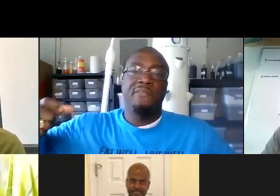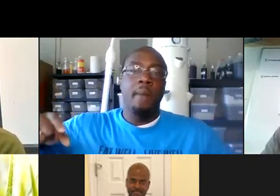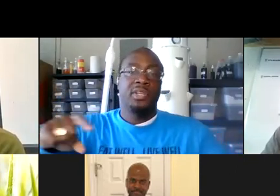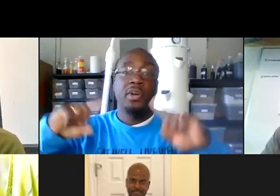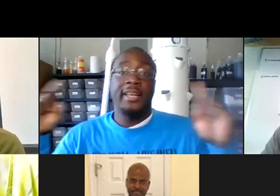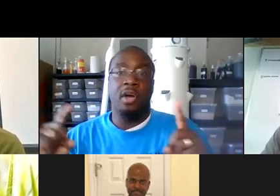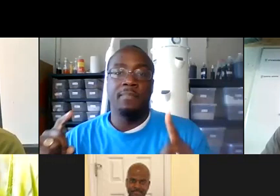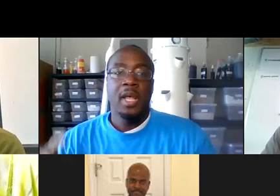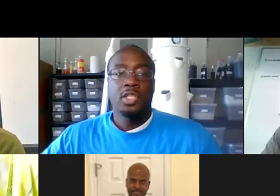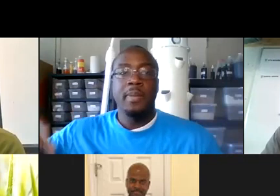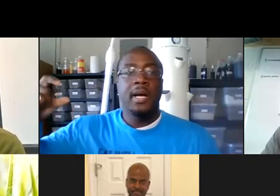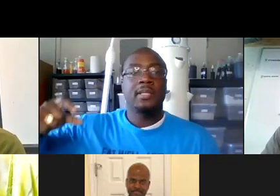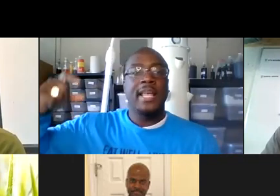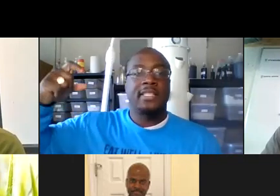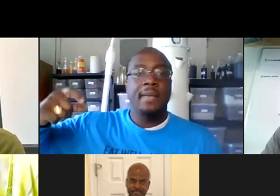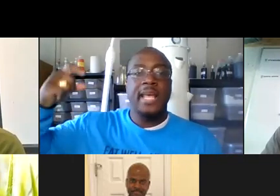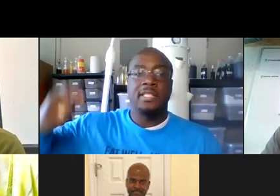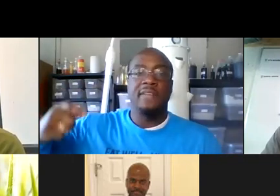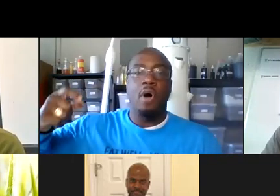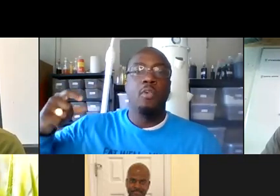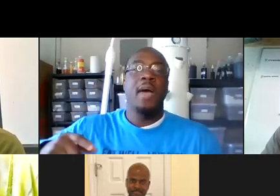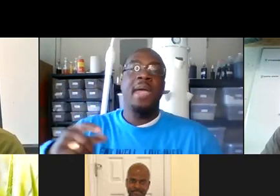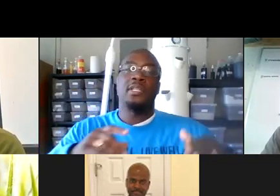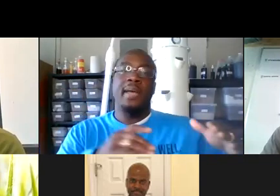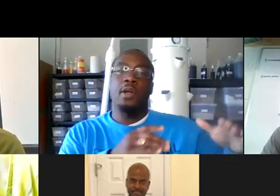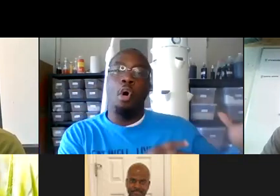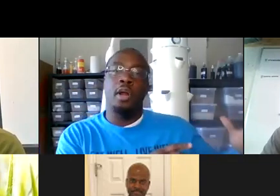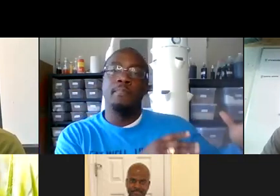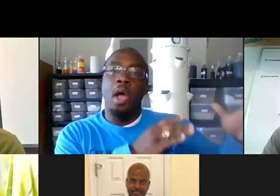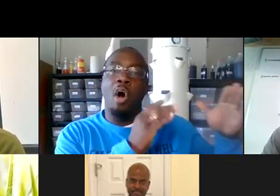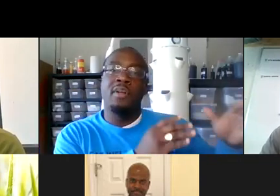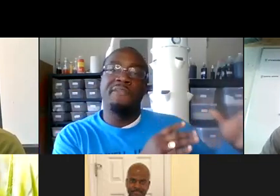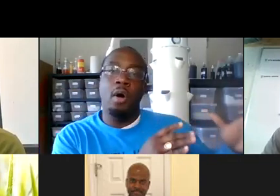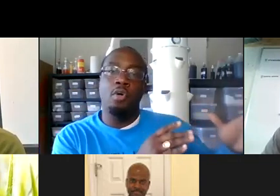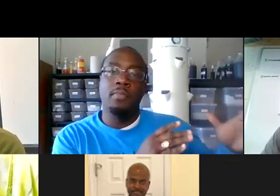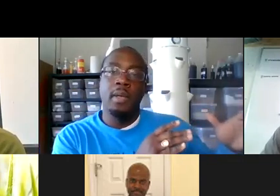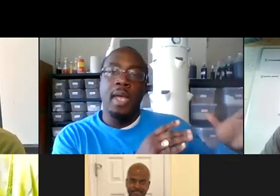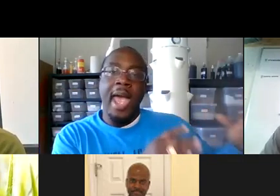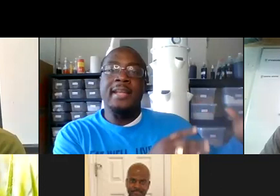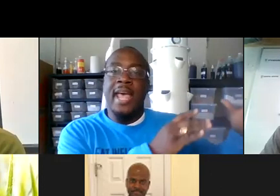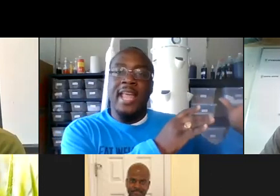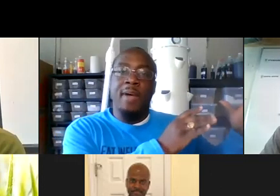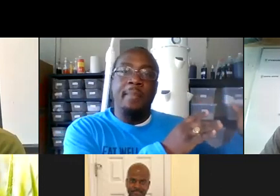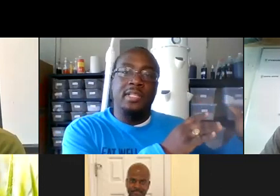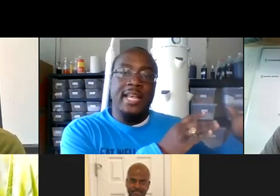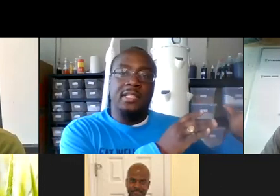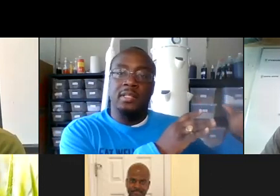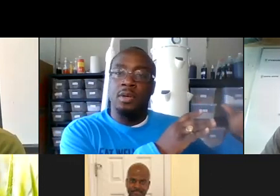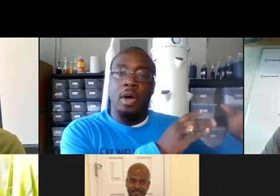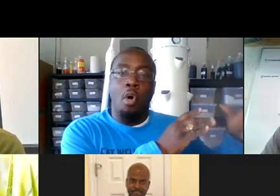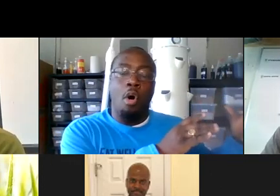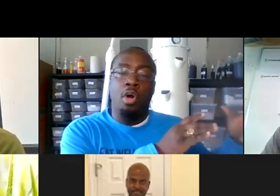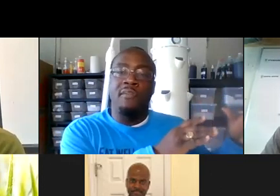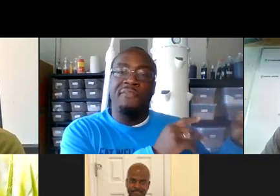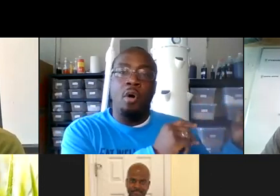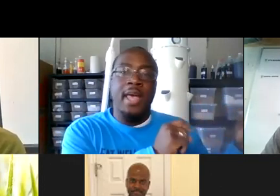tax exempt form is for the county. So because that same tax exempt form, we were able to make an order over the phone, and they were able to just,